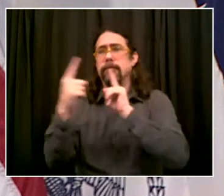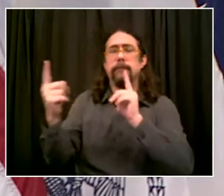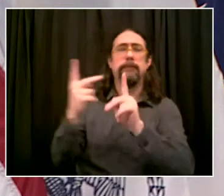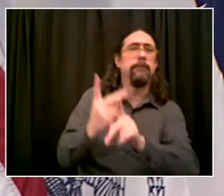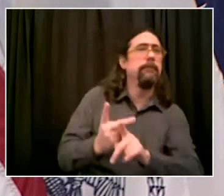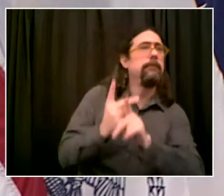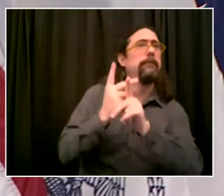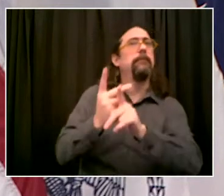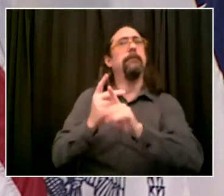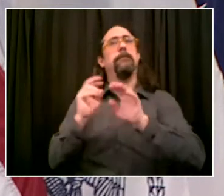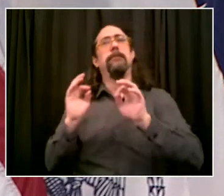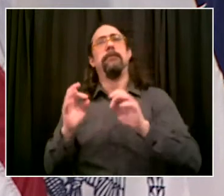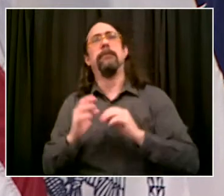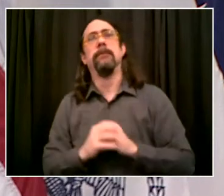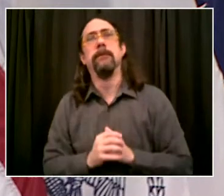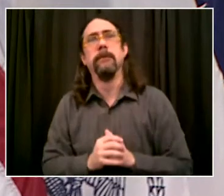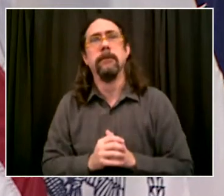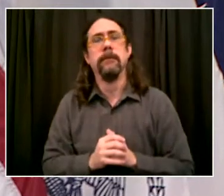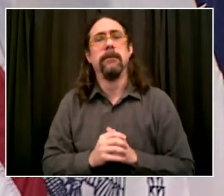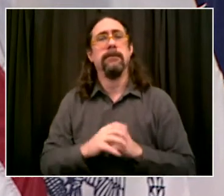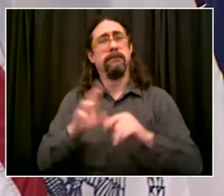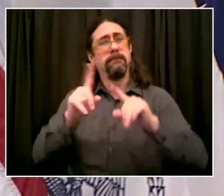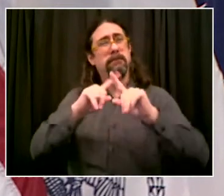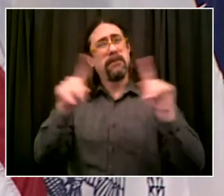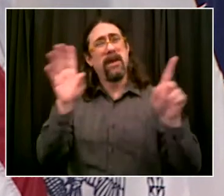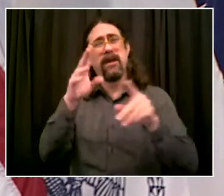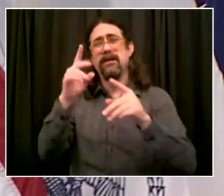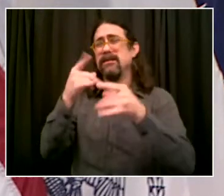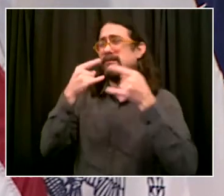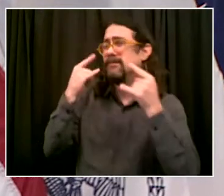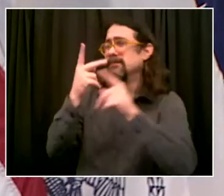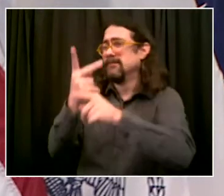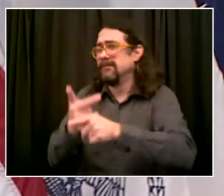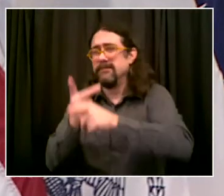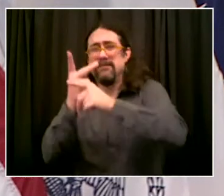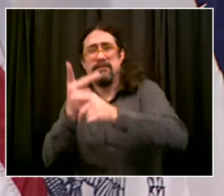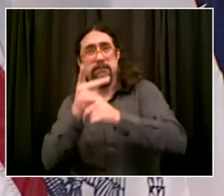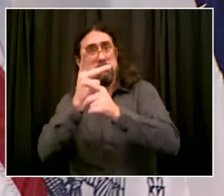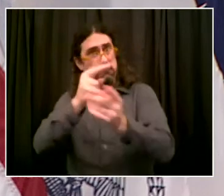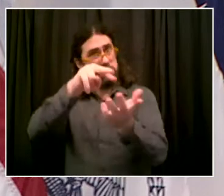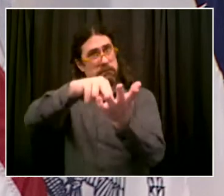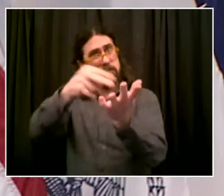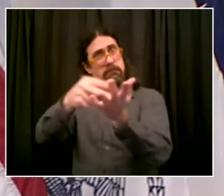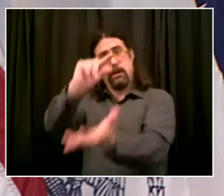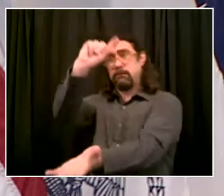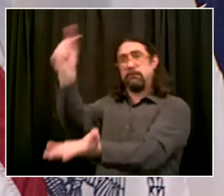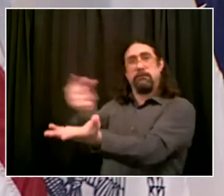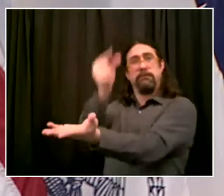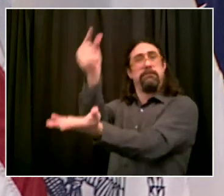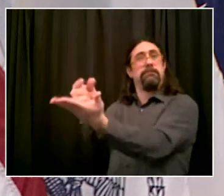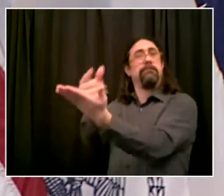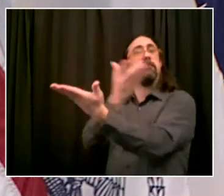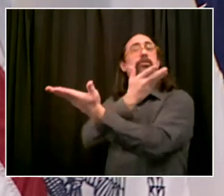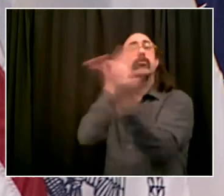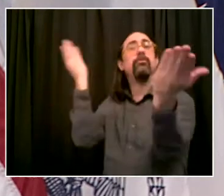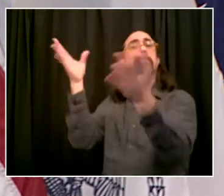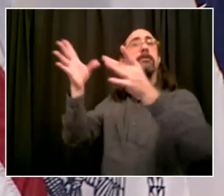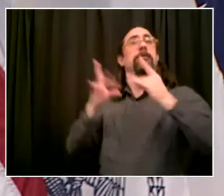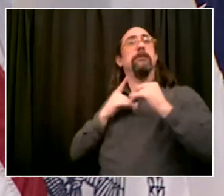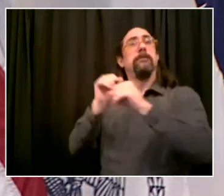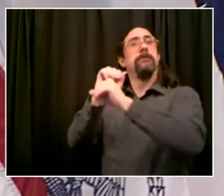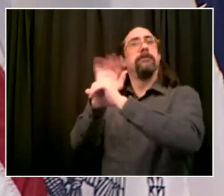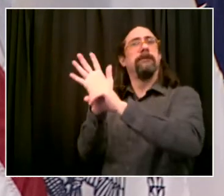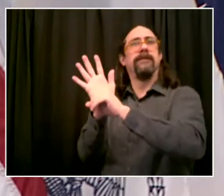fight this disease back in so many ways. So I talked to Dr. Choksi this morning. He's doing well. His family's doing